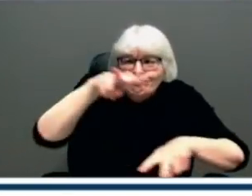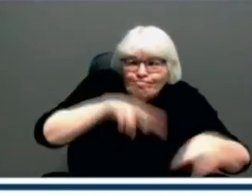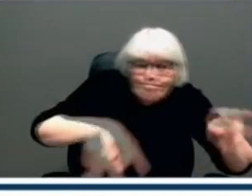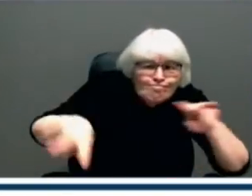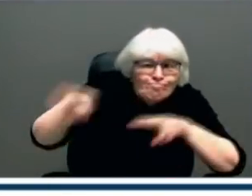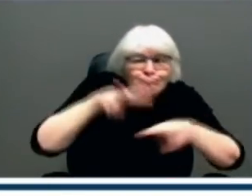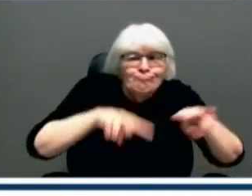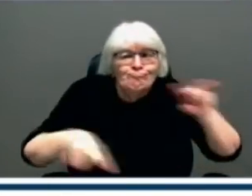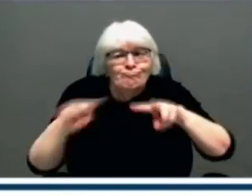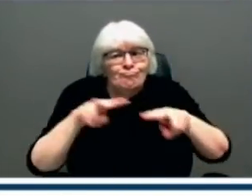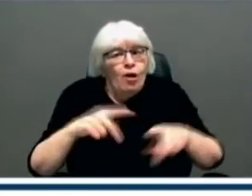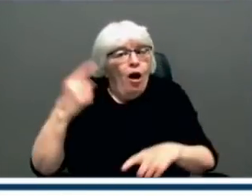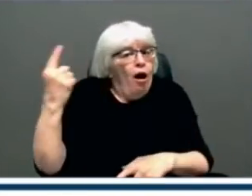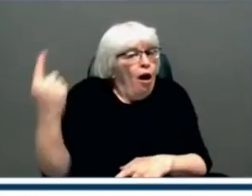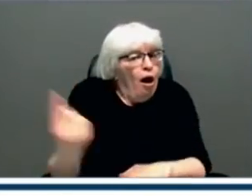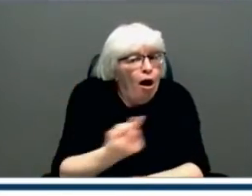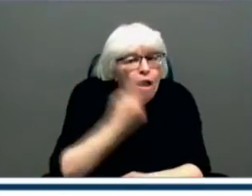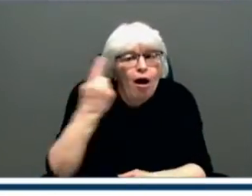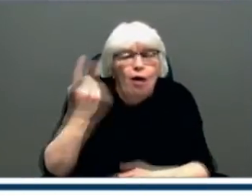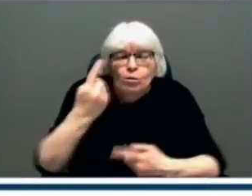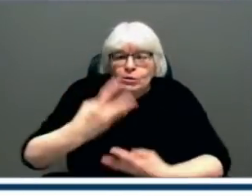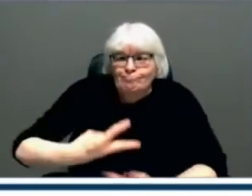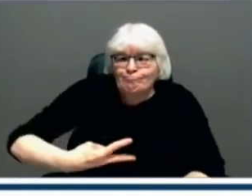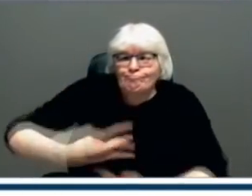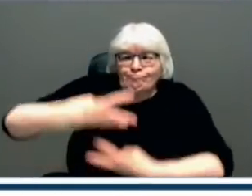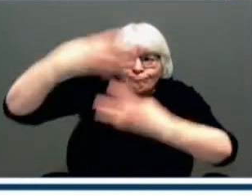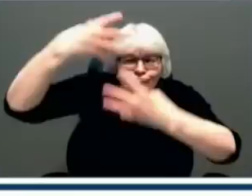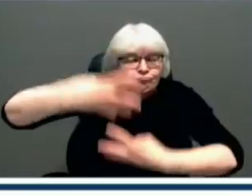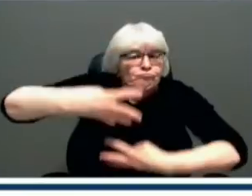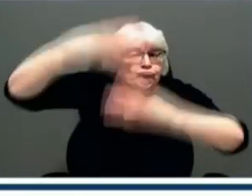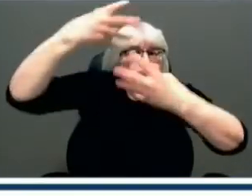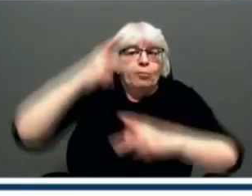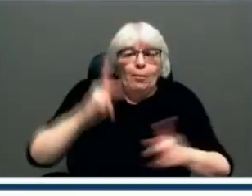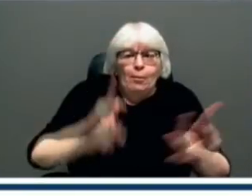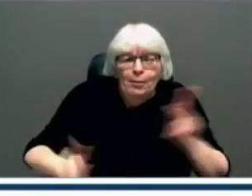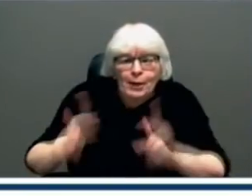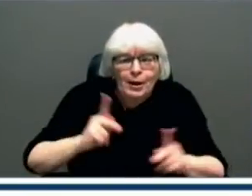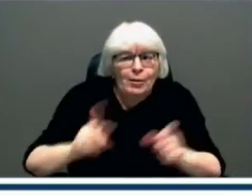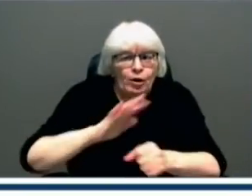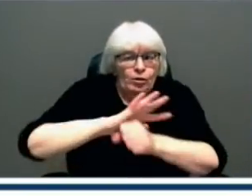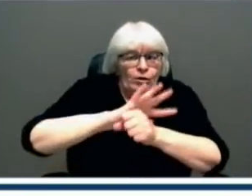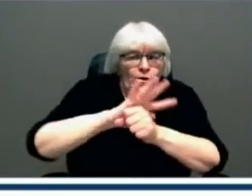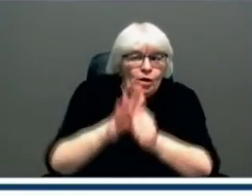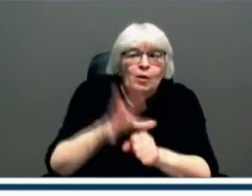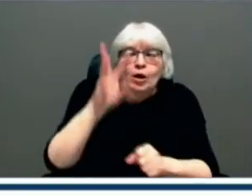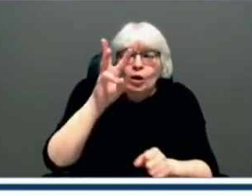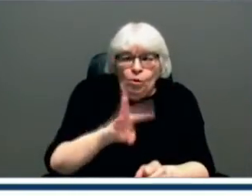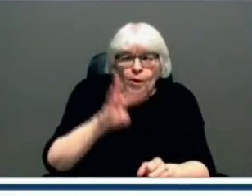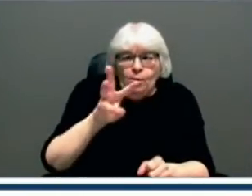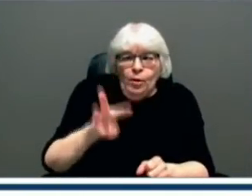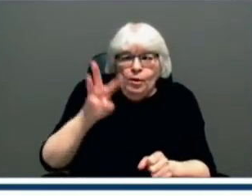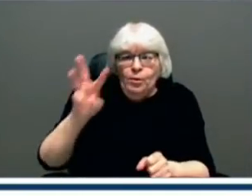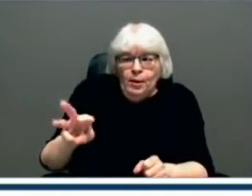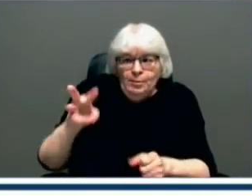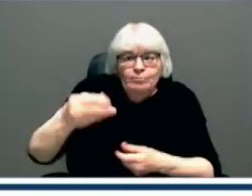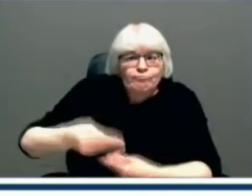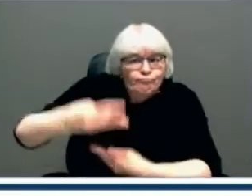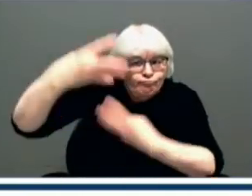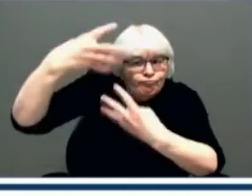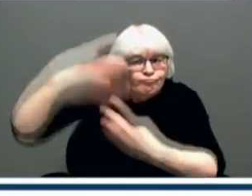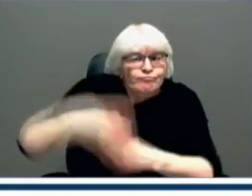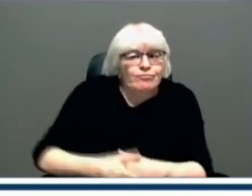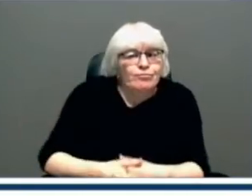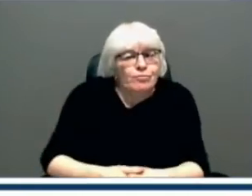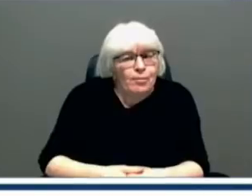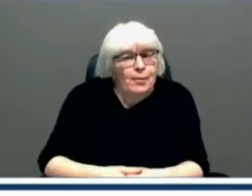will continue to do so for everyone on our COVID website. I believe Nova Scotians should have access to the